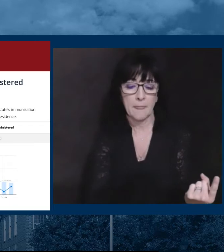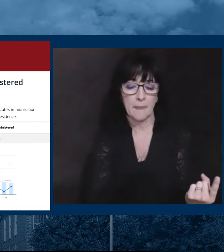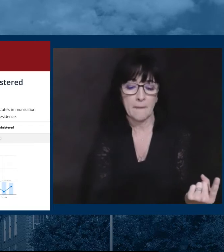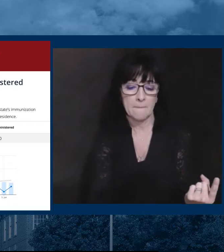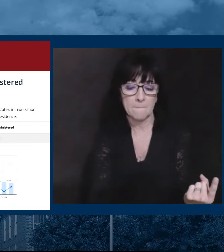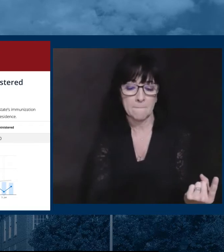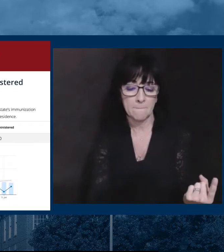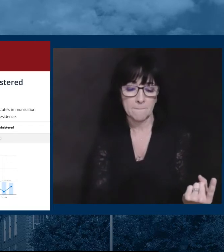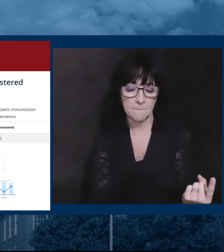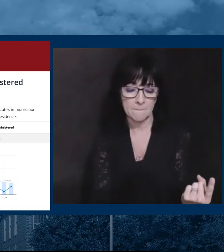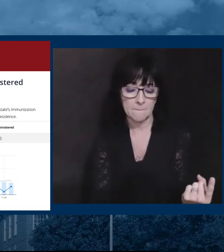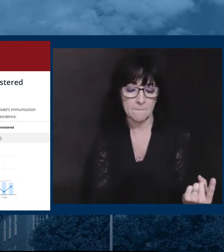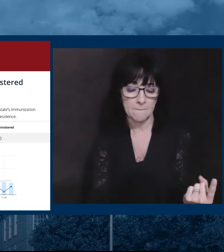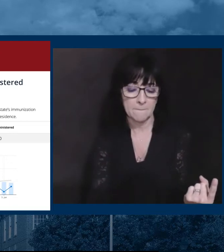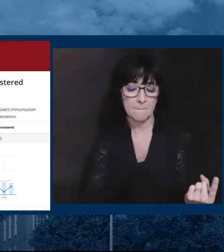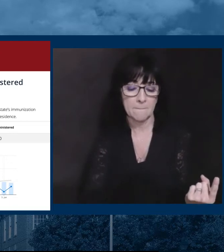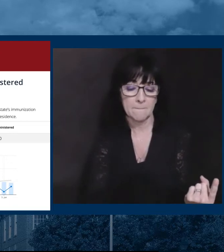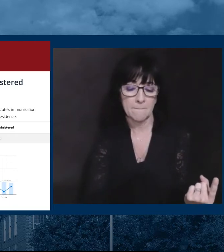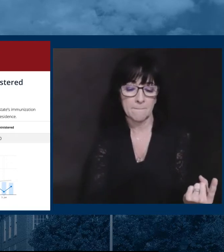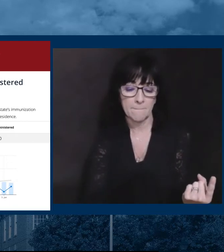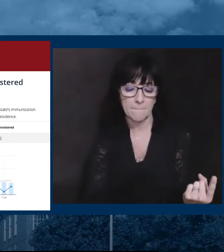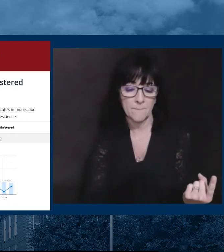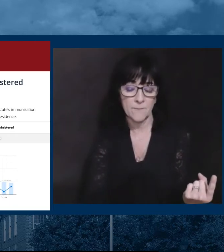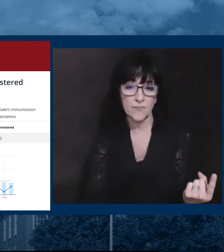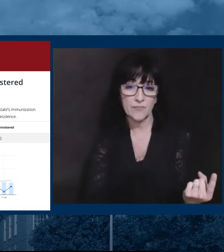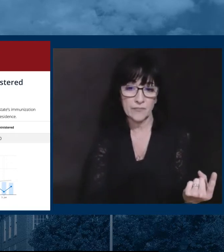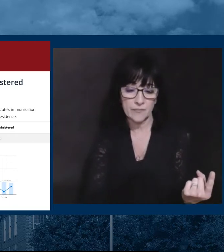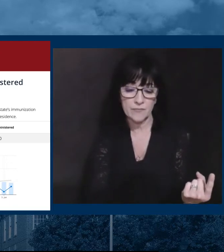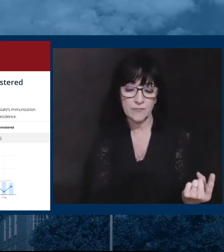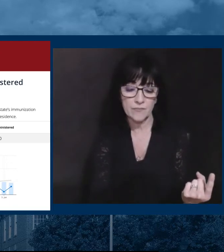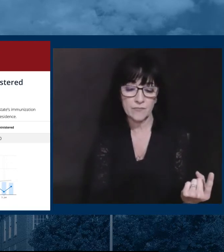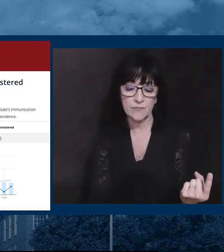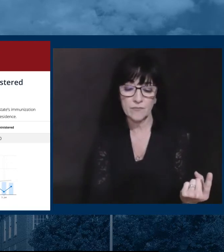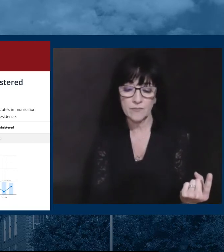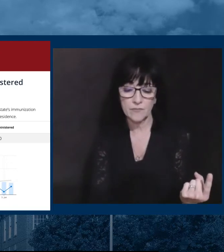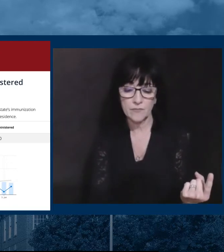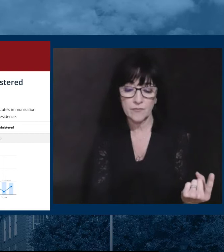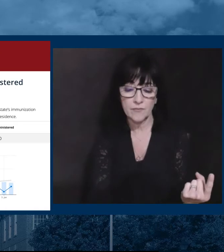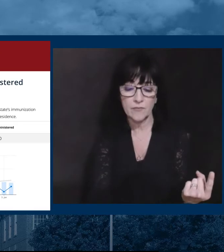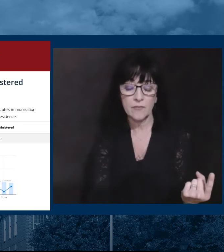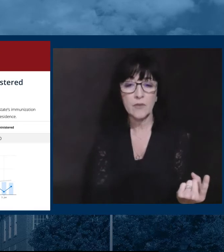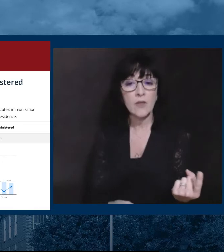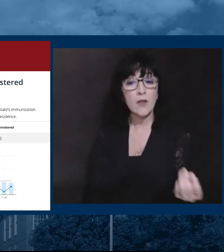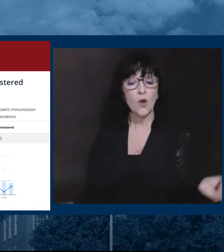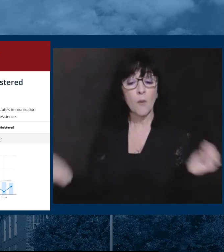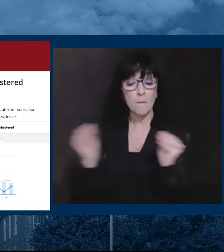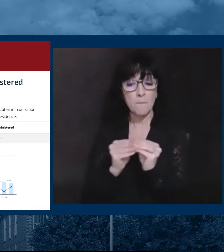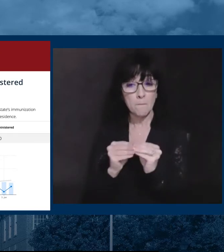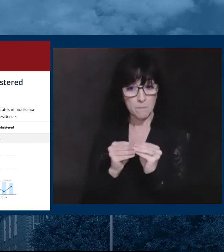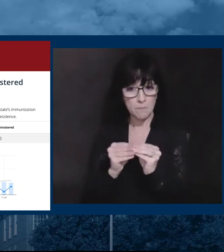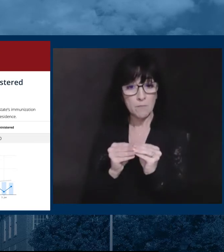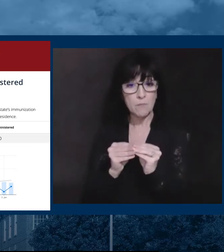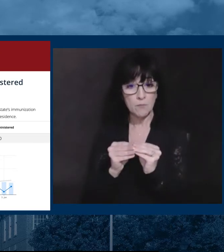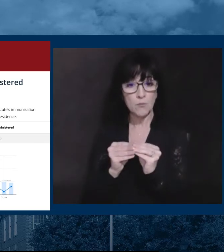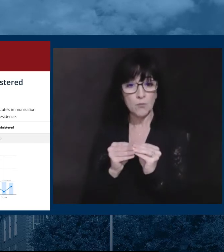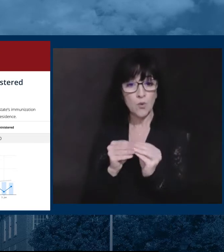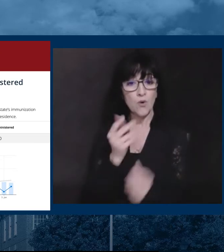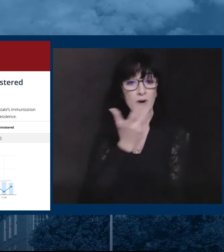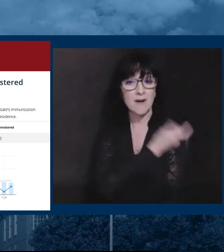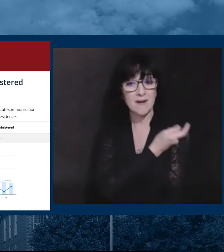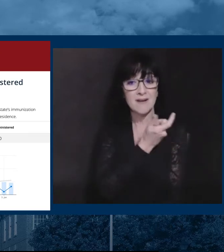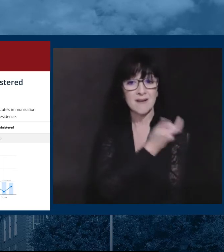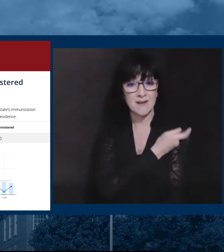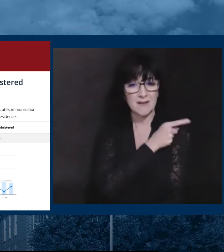several factors in play. First of all, more doses have likely been administered than are showing up on the